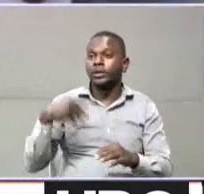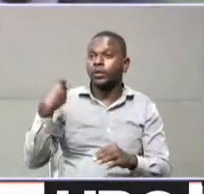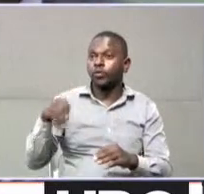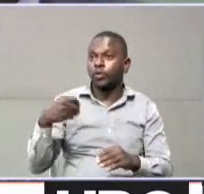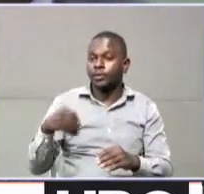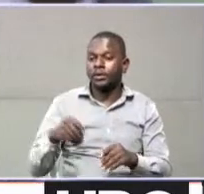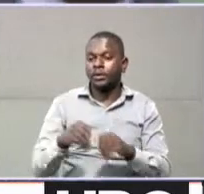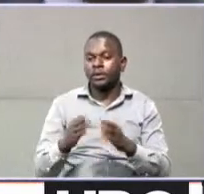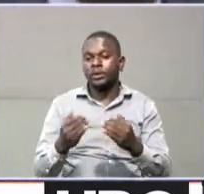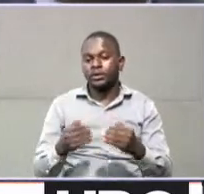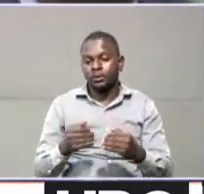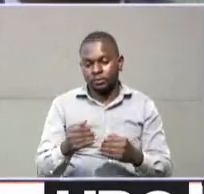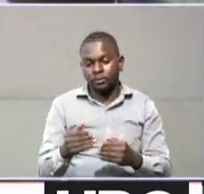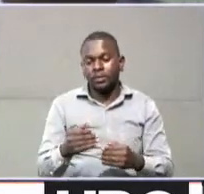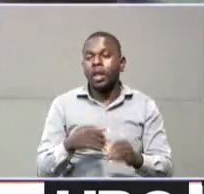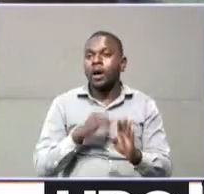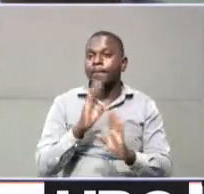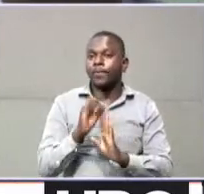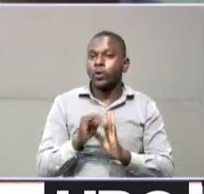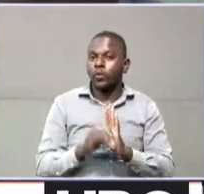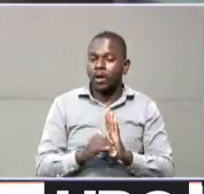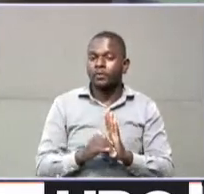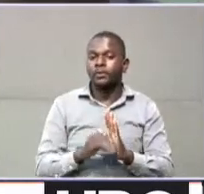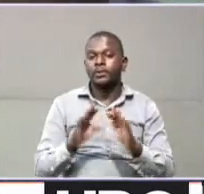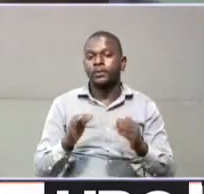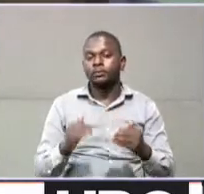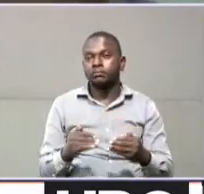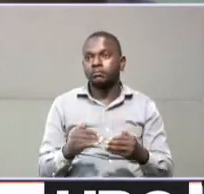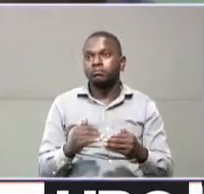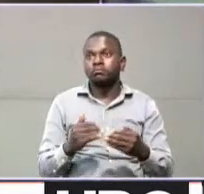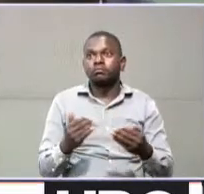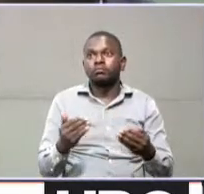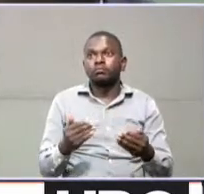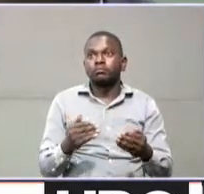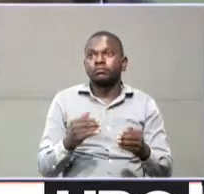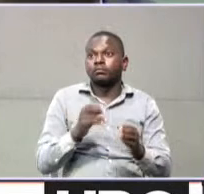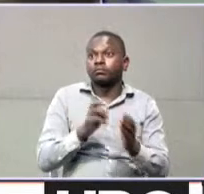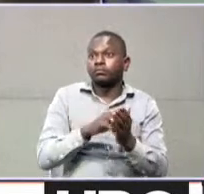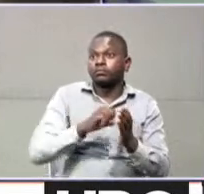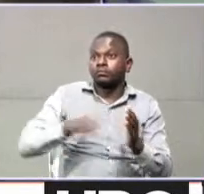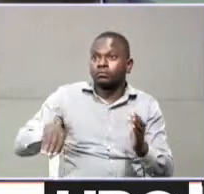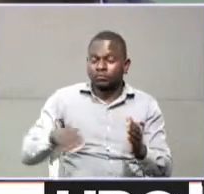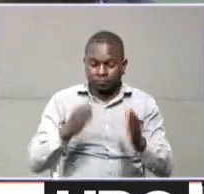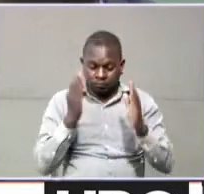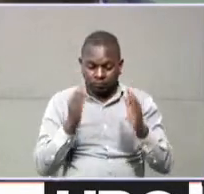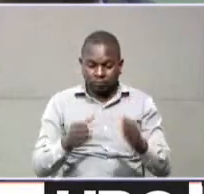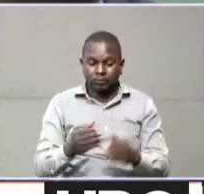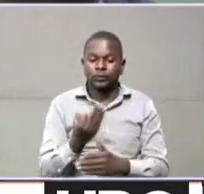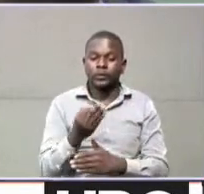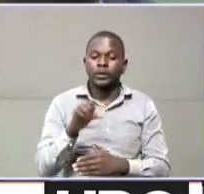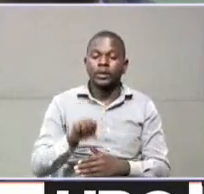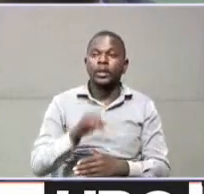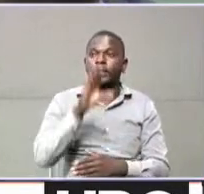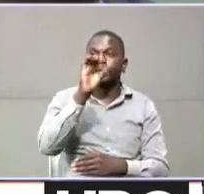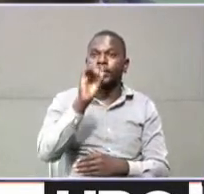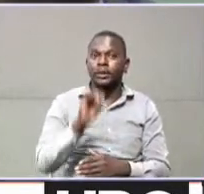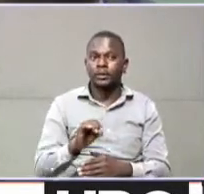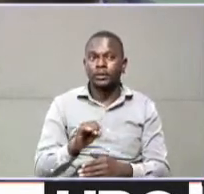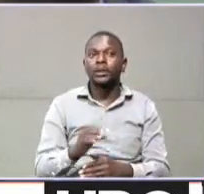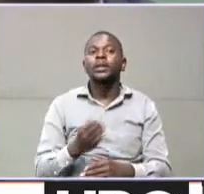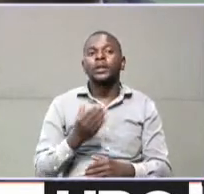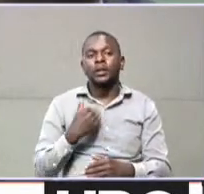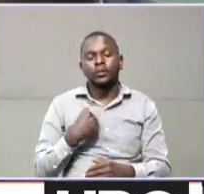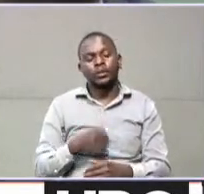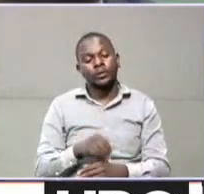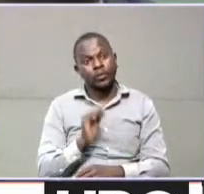and rendering them in a program that leaves them out and targets only the 39 percent i want